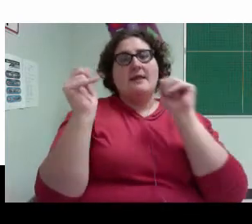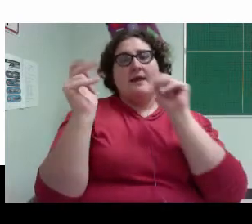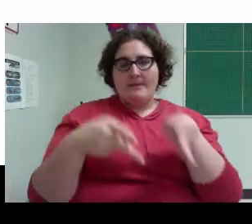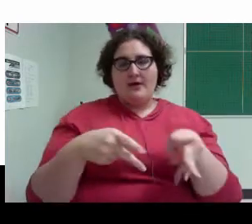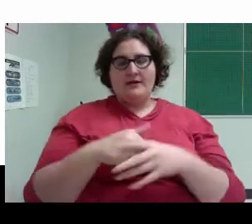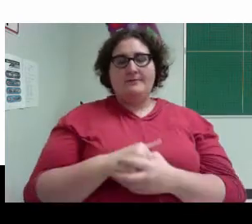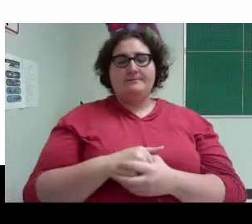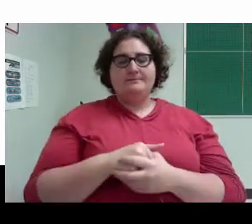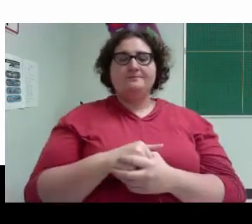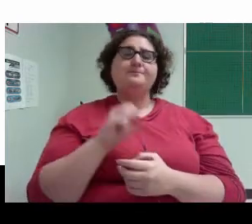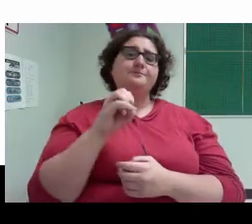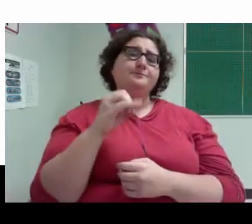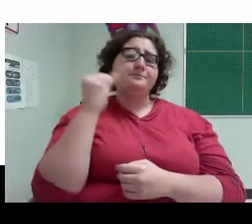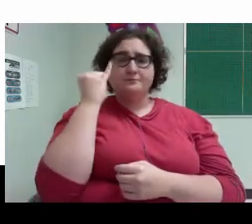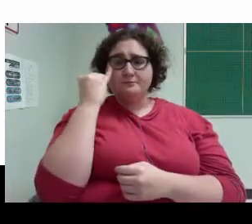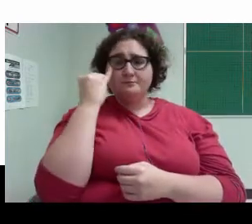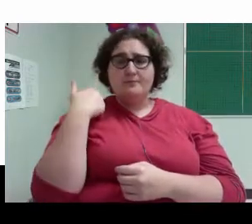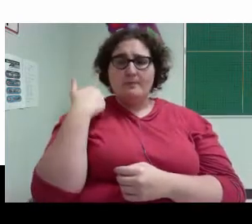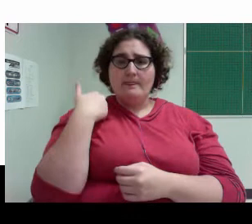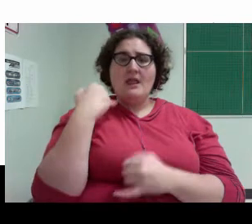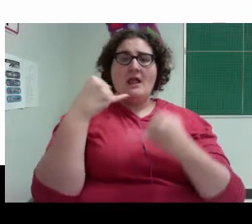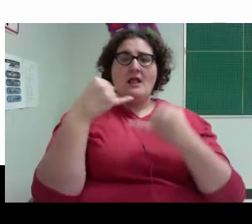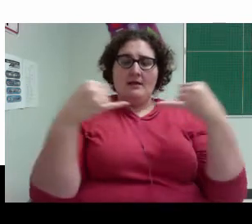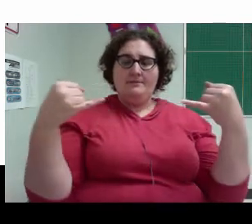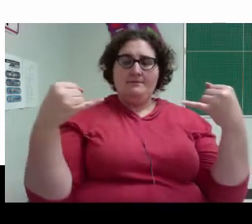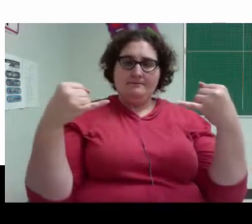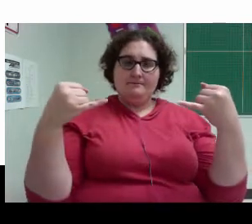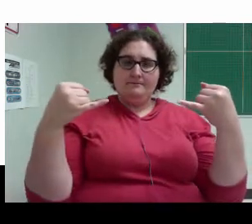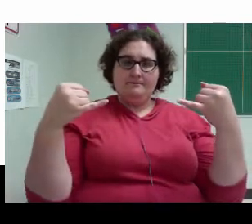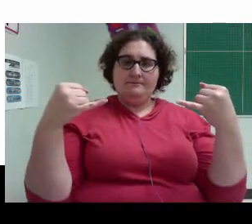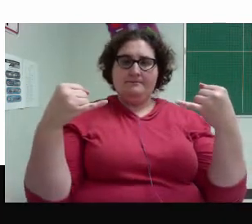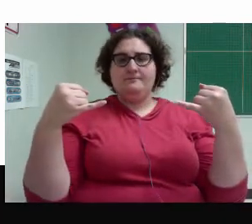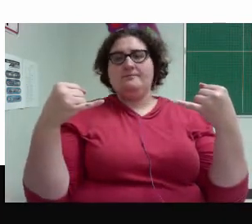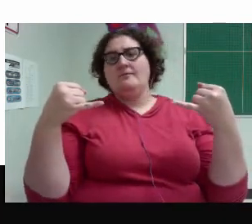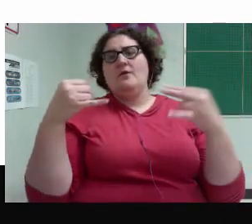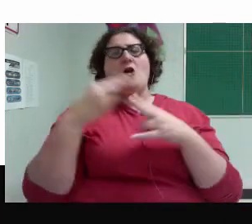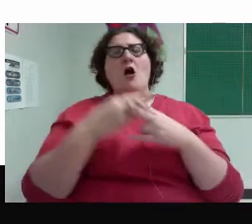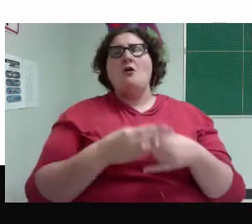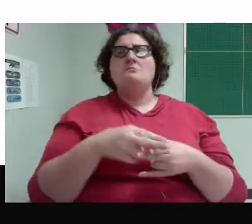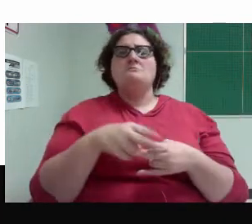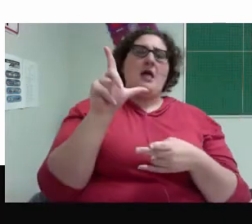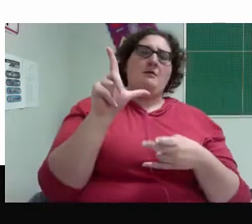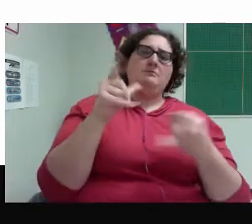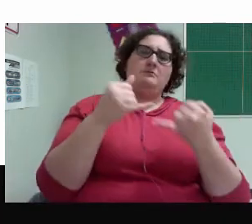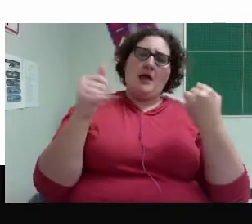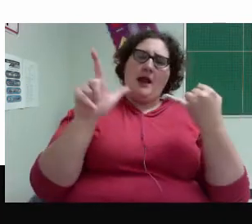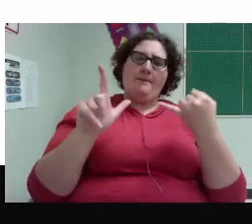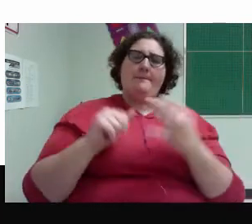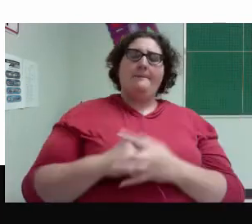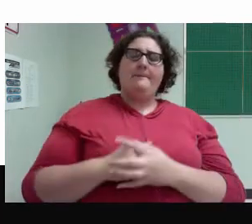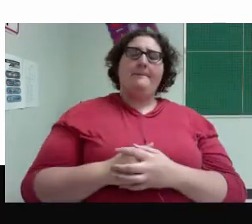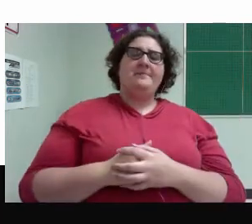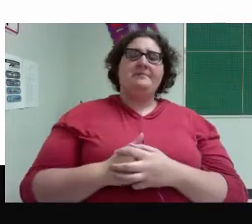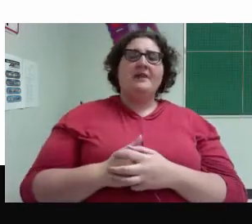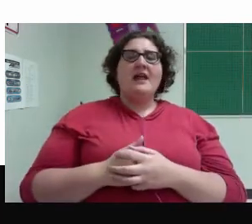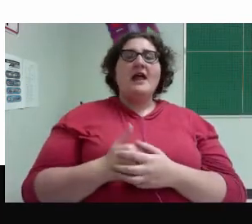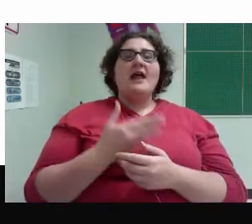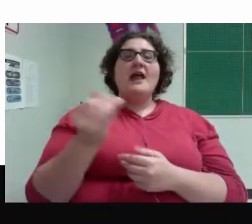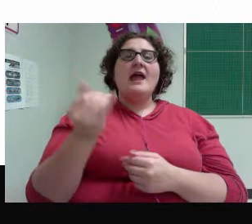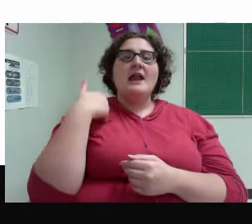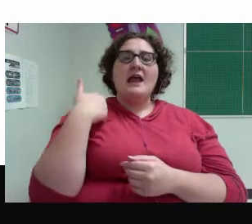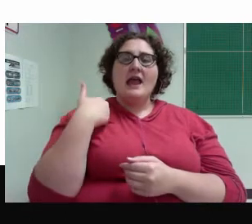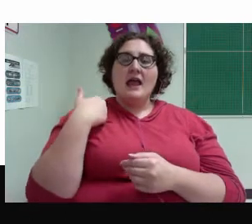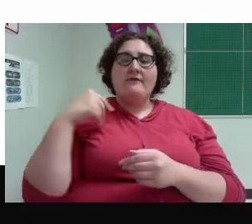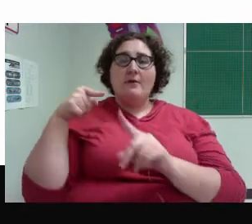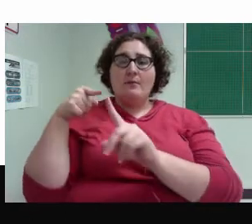line. Okay, so if I have a line, we'll call this line L. And I